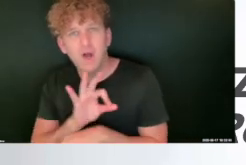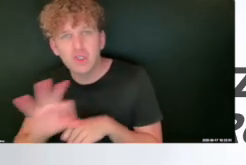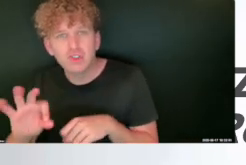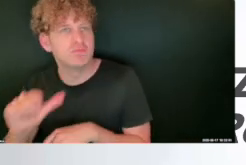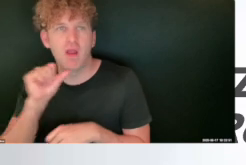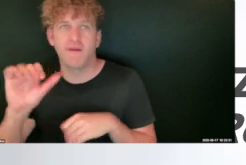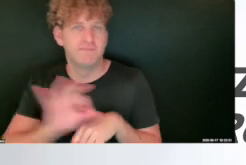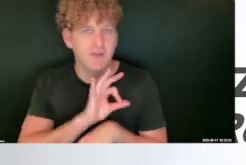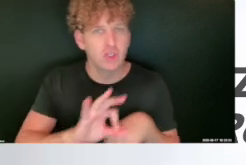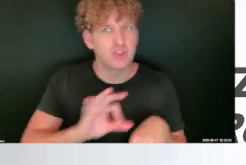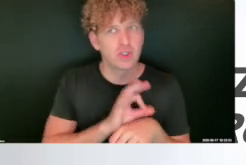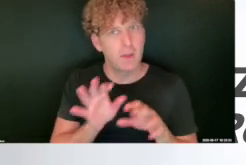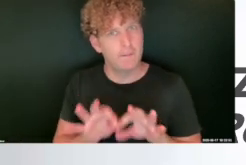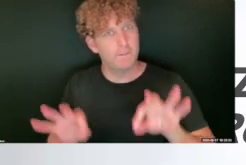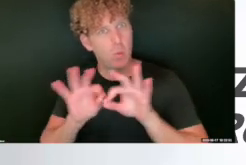to local